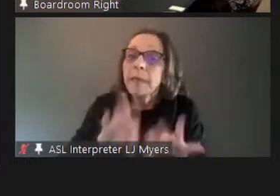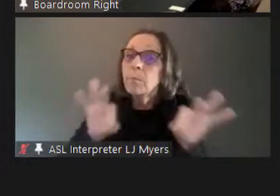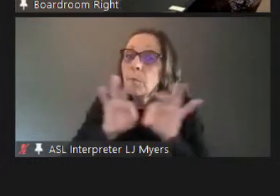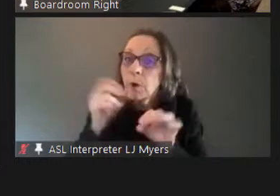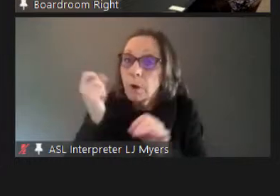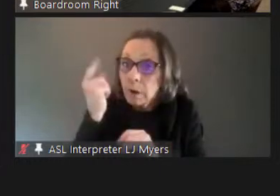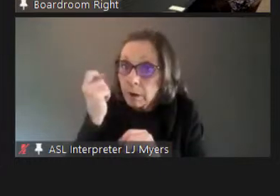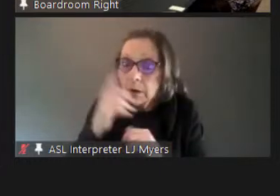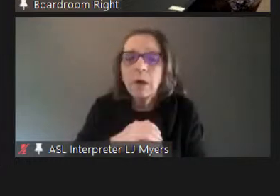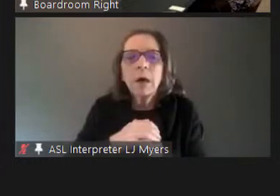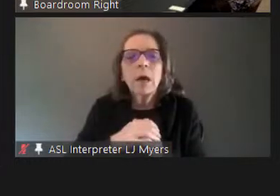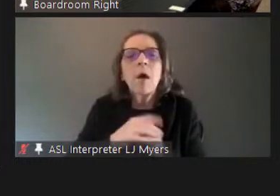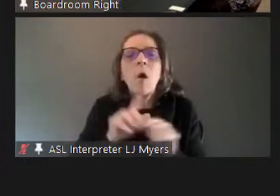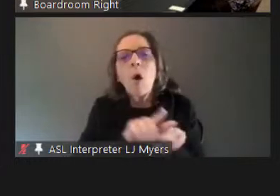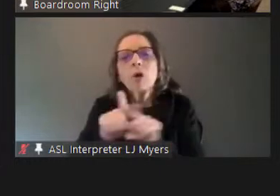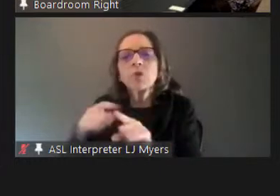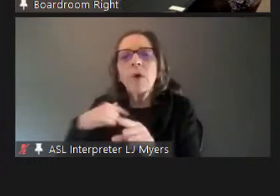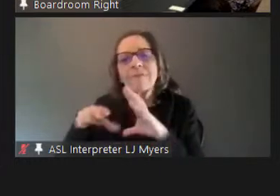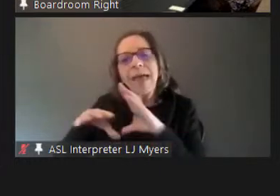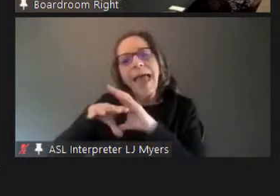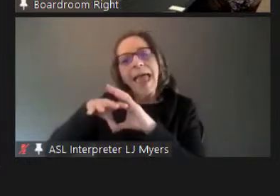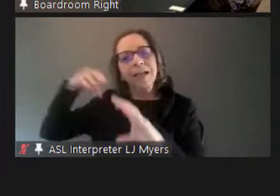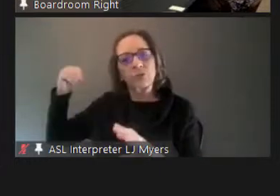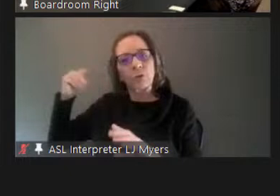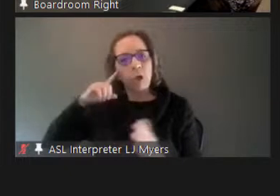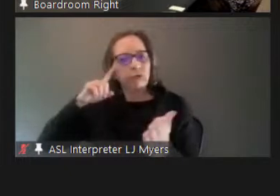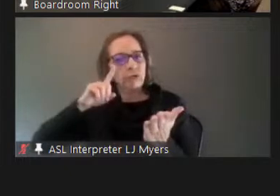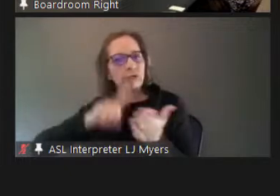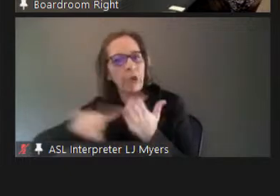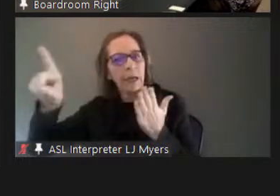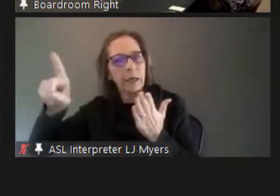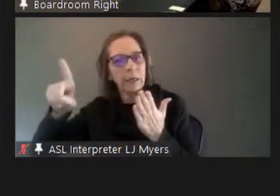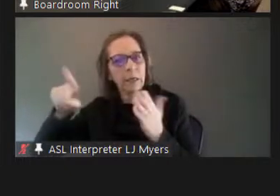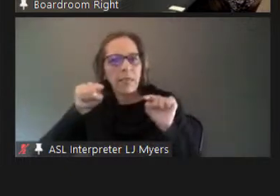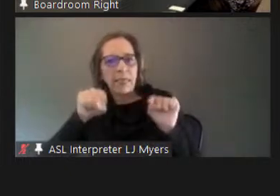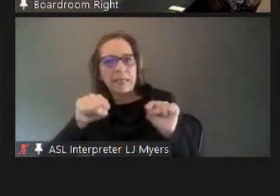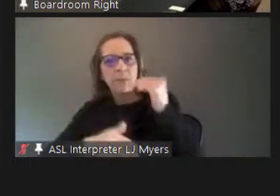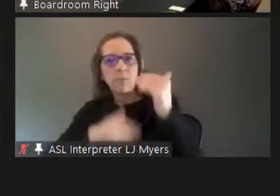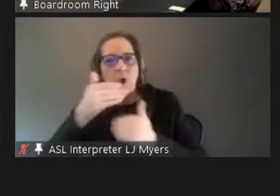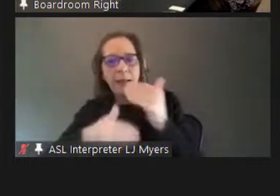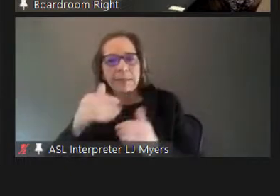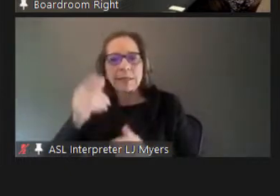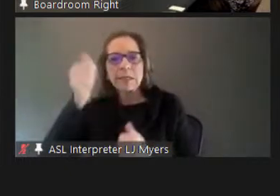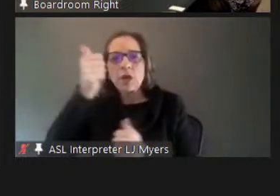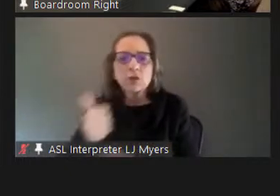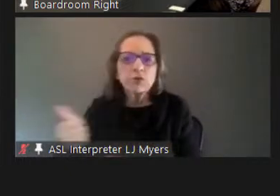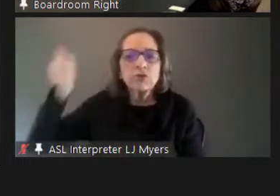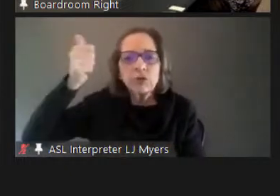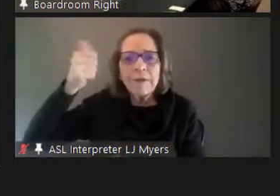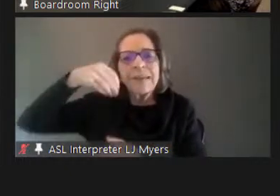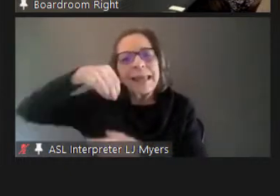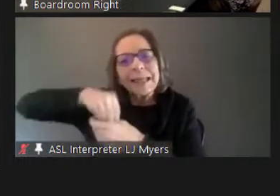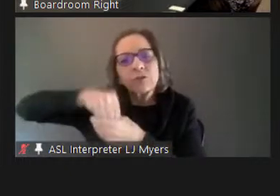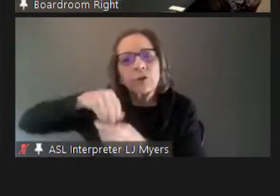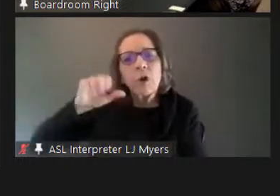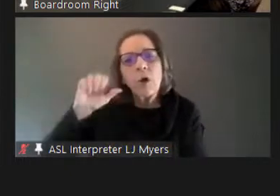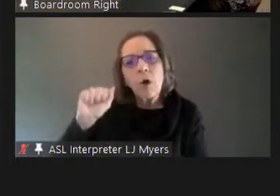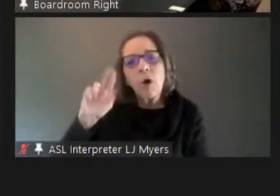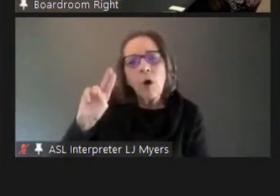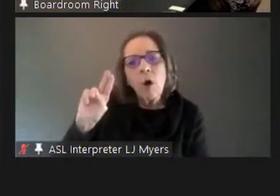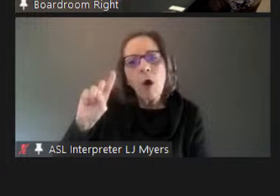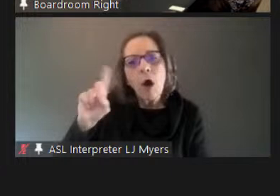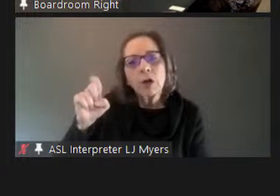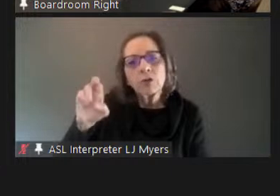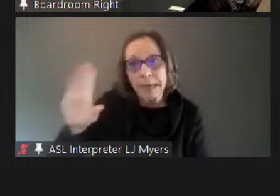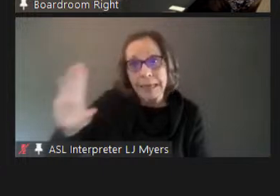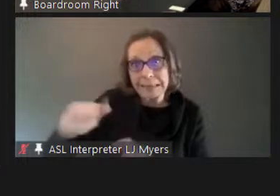is we also will have an external check upon our process. We will also have the chief internal auditor. He and